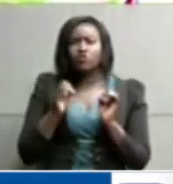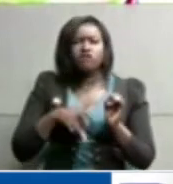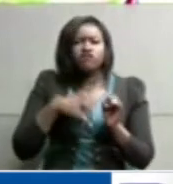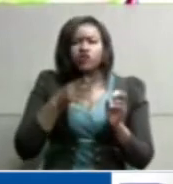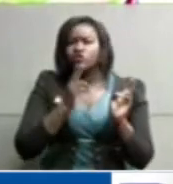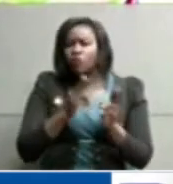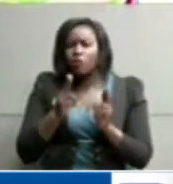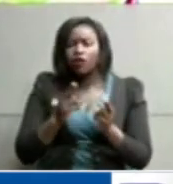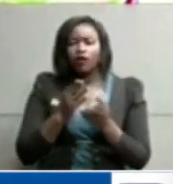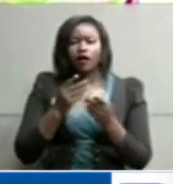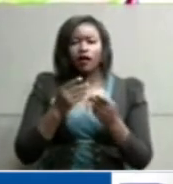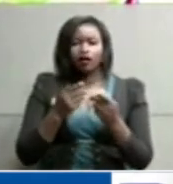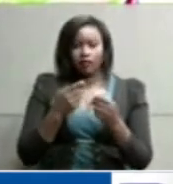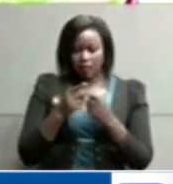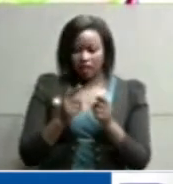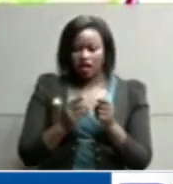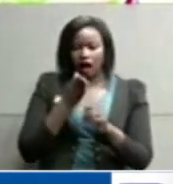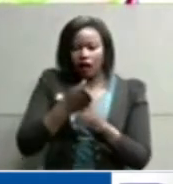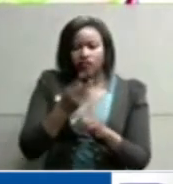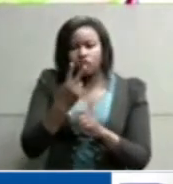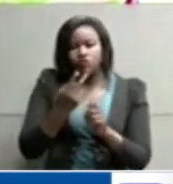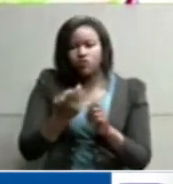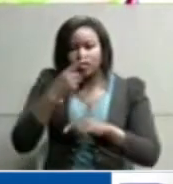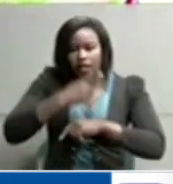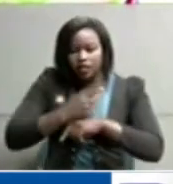in 2 days or later,